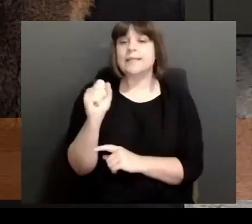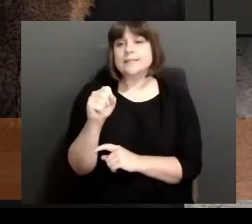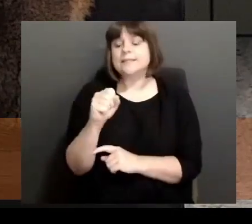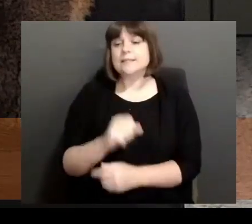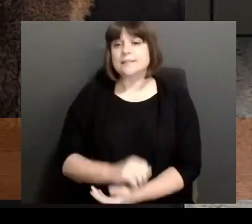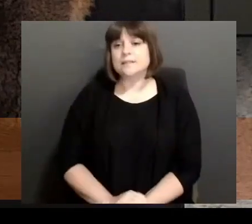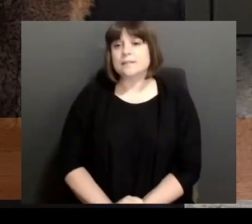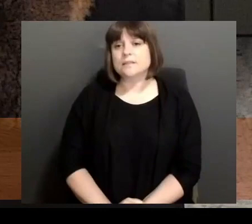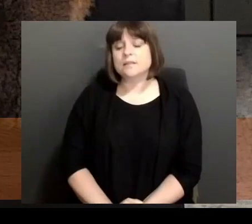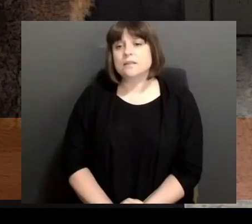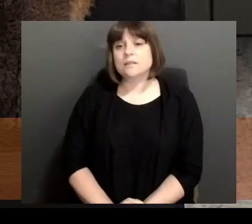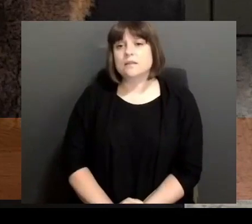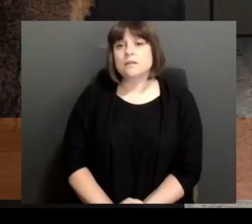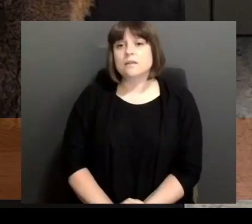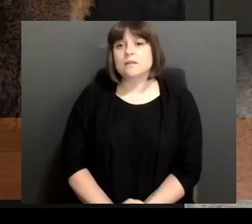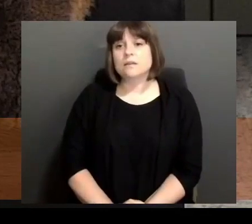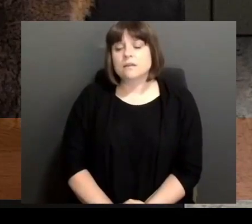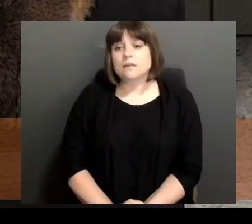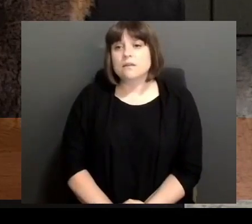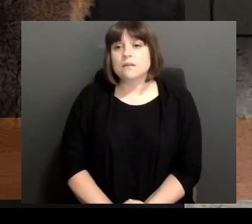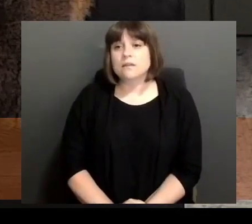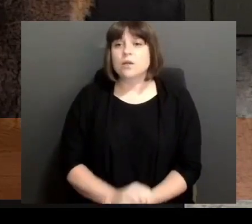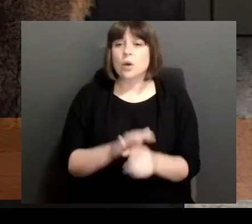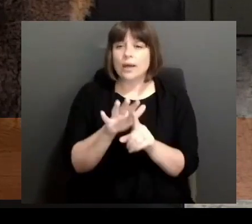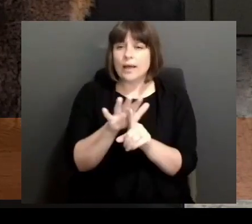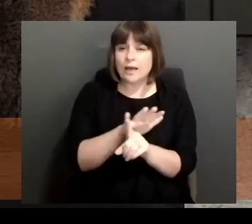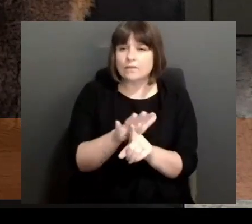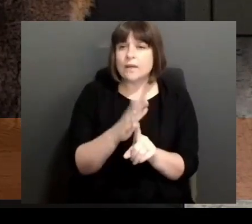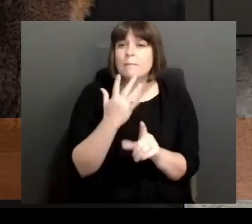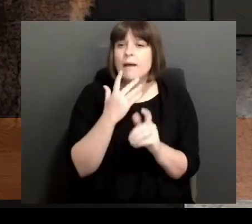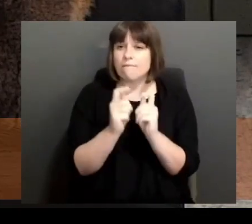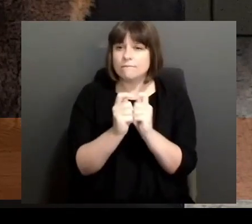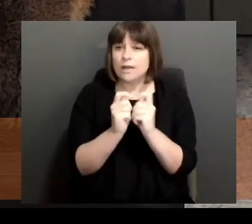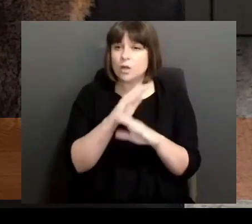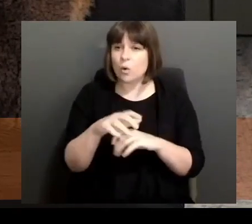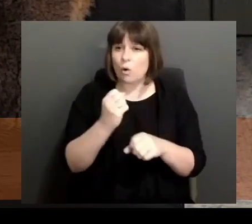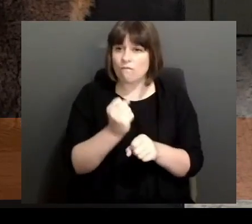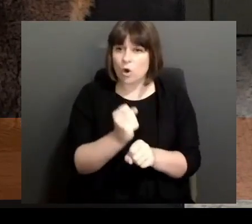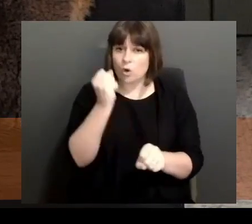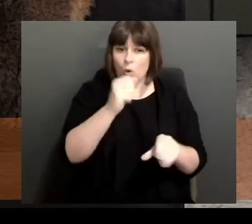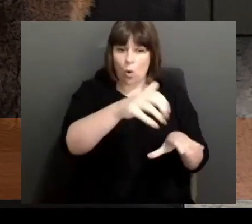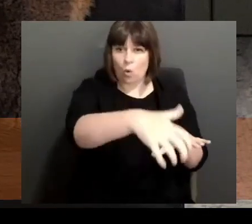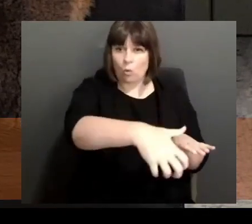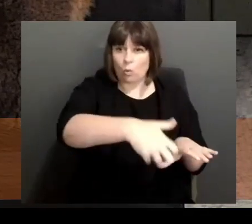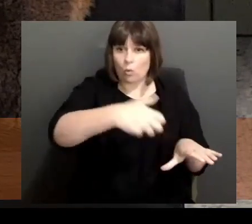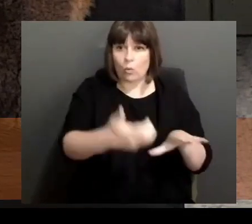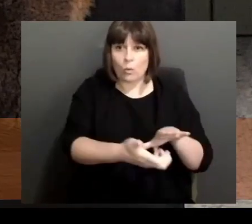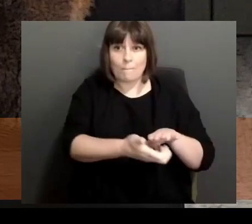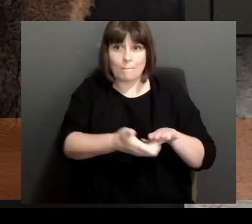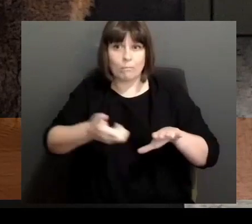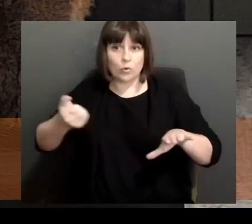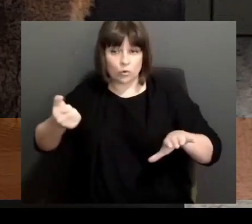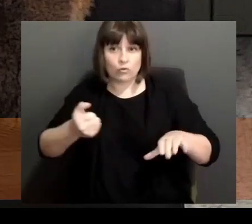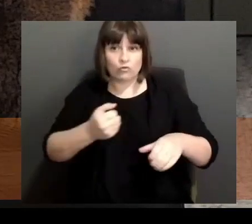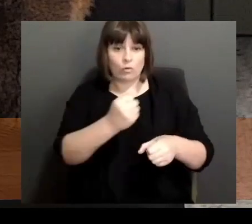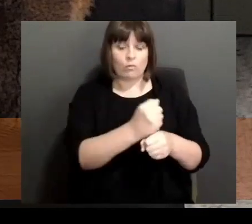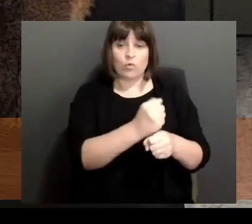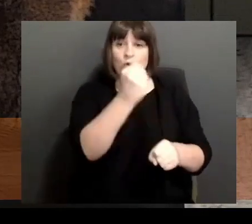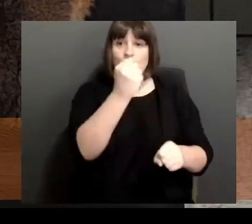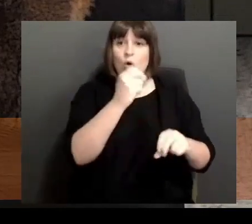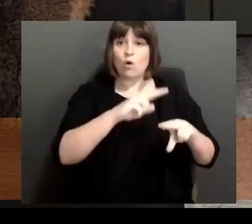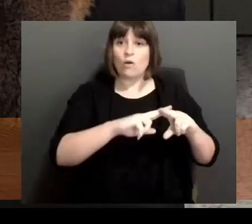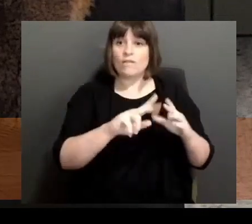coming to the estimated amount and value of gold removed from the gold fields in current day